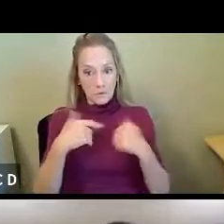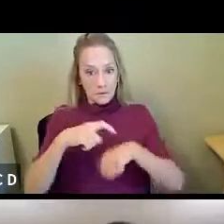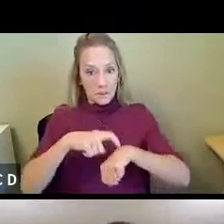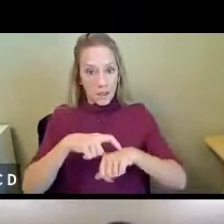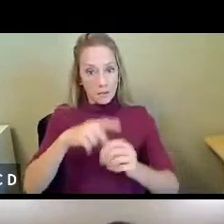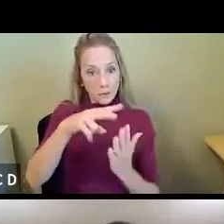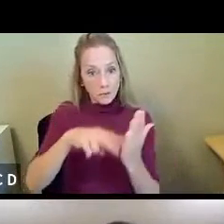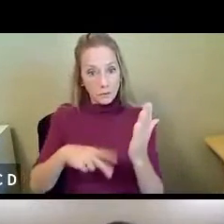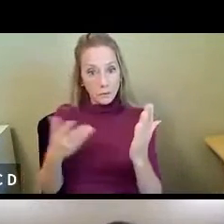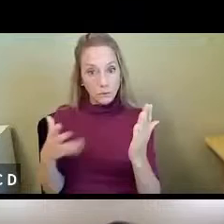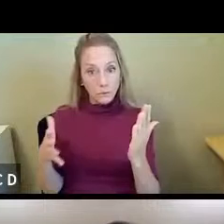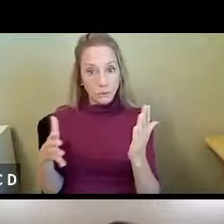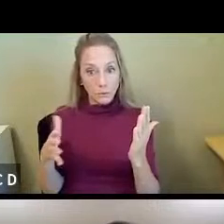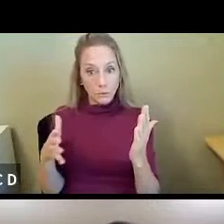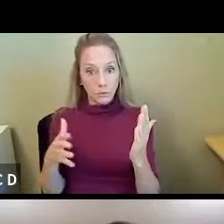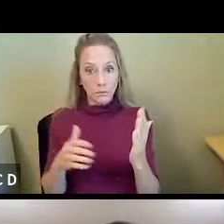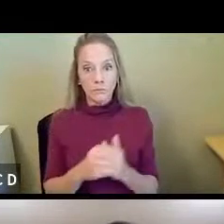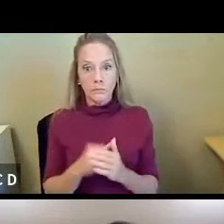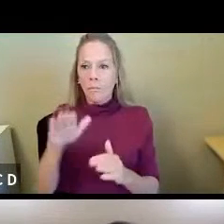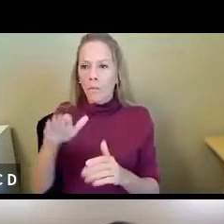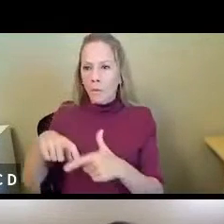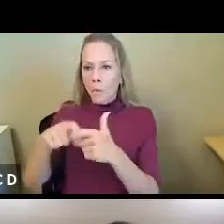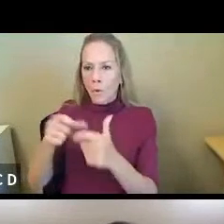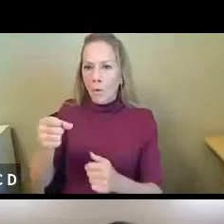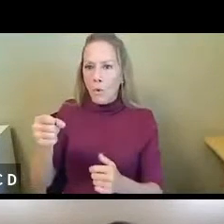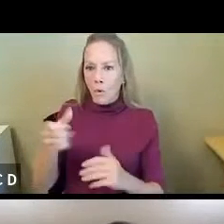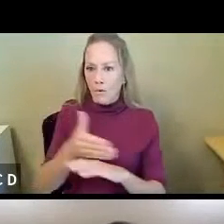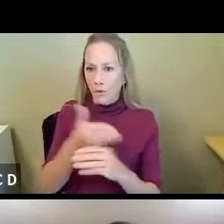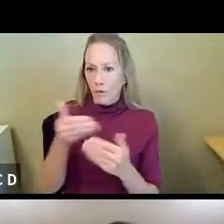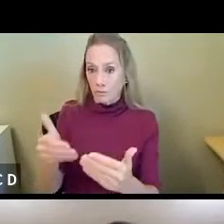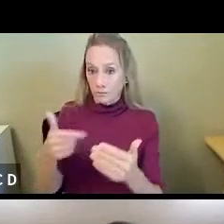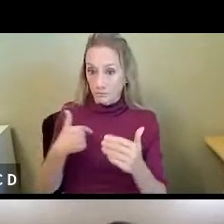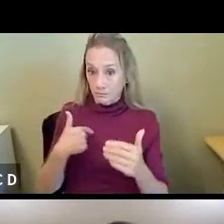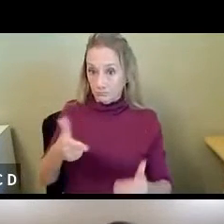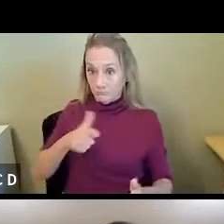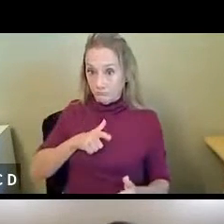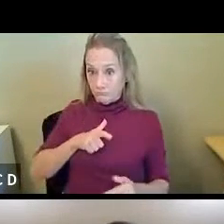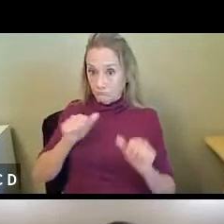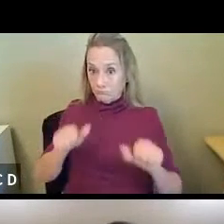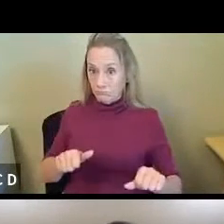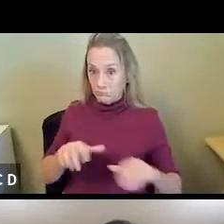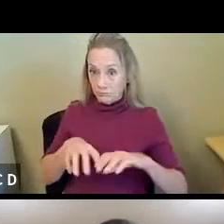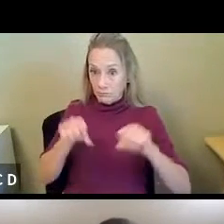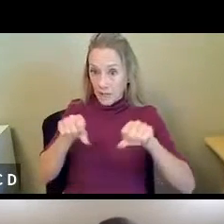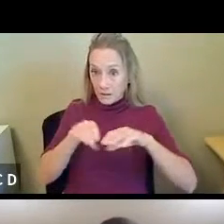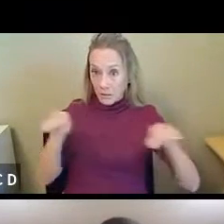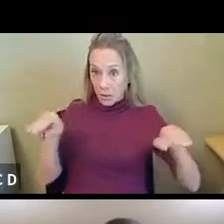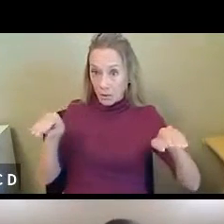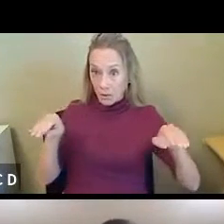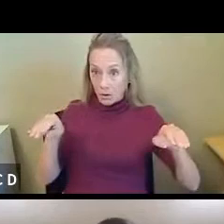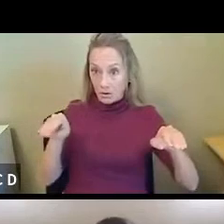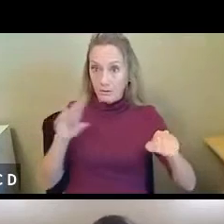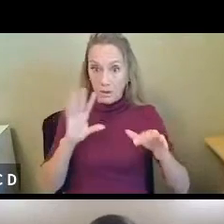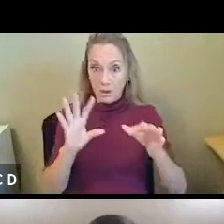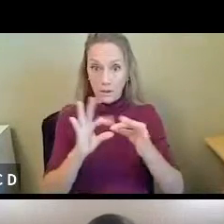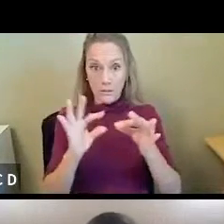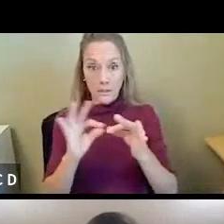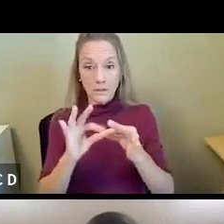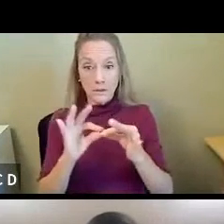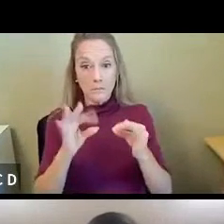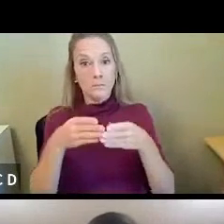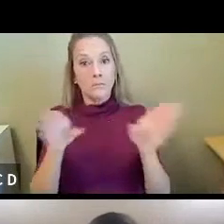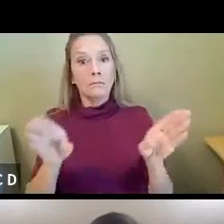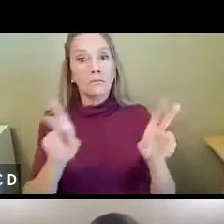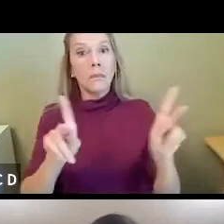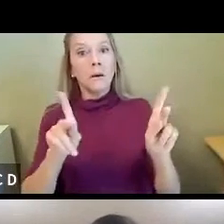review them. Before we move on, may I have the floor for just a comment about public